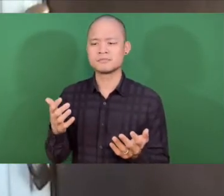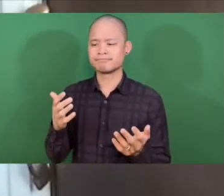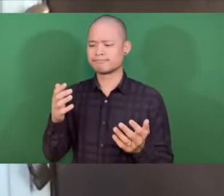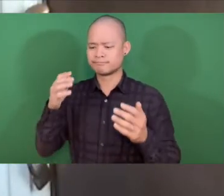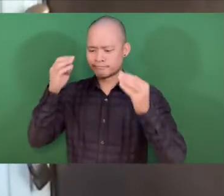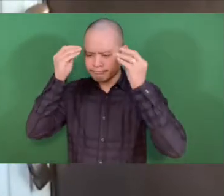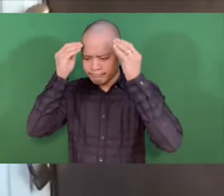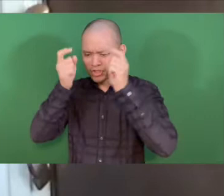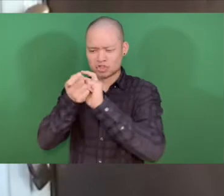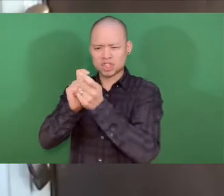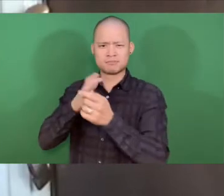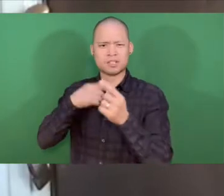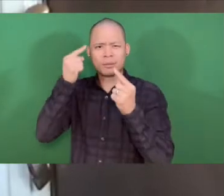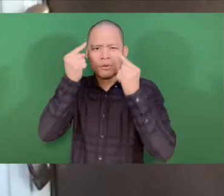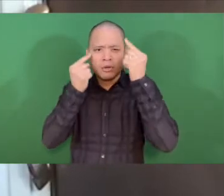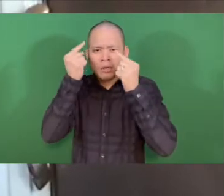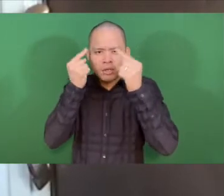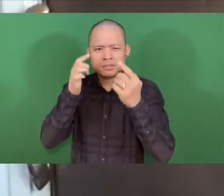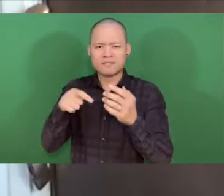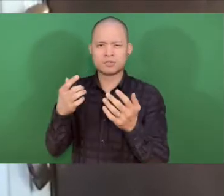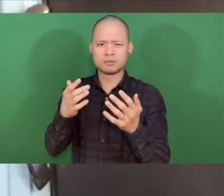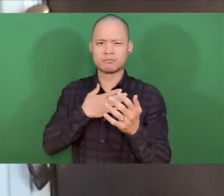my mind so that I can